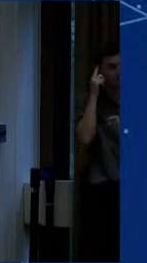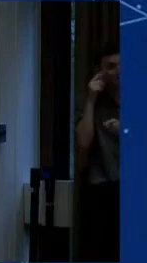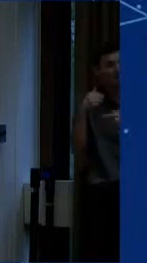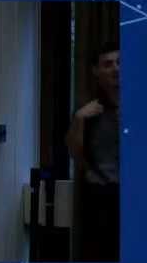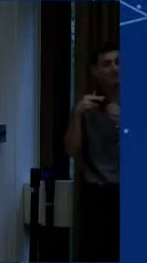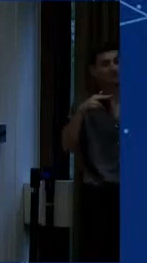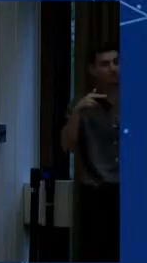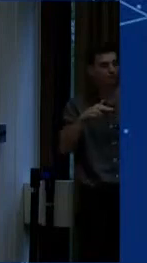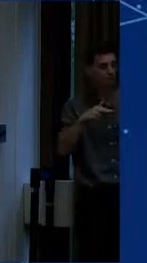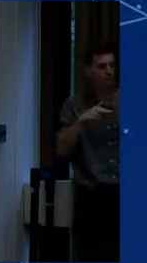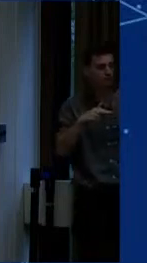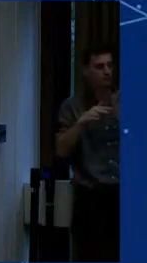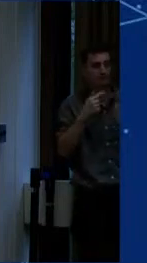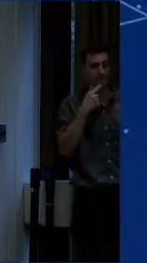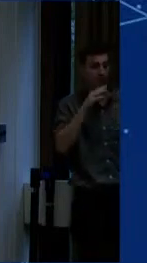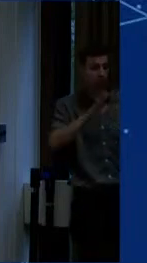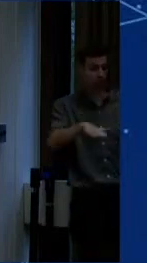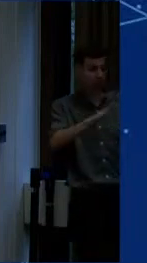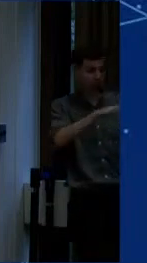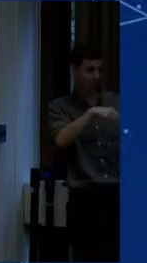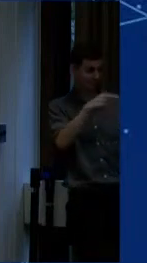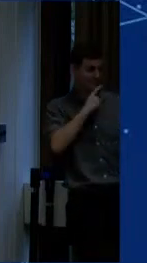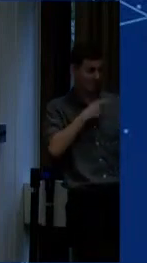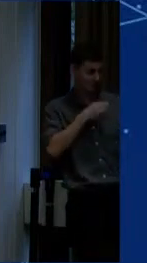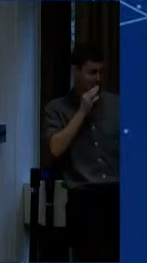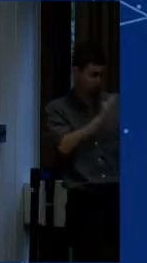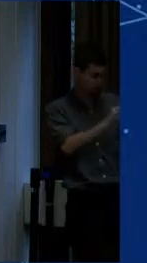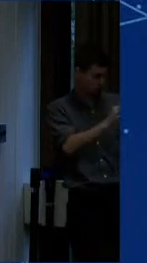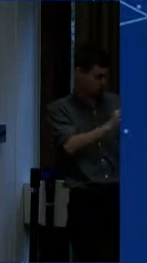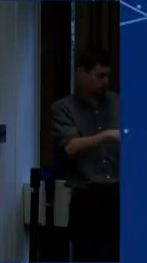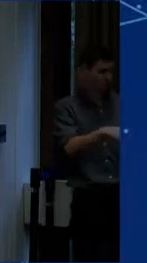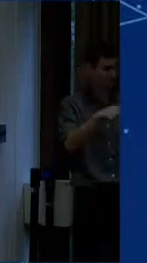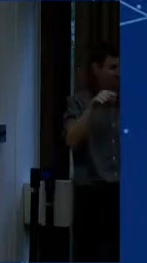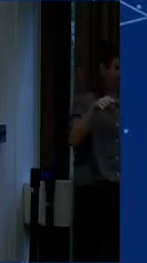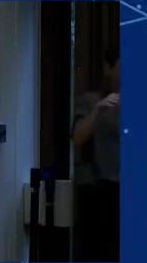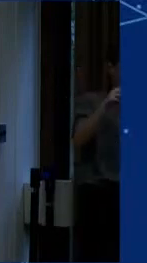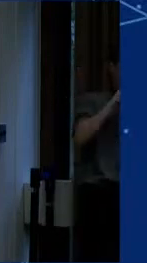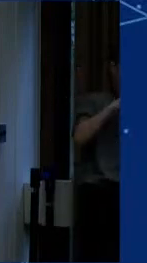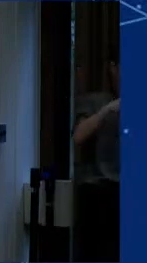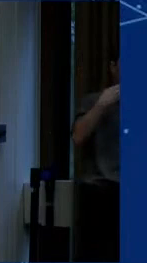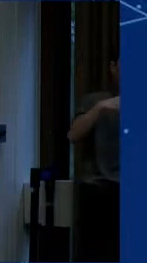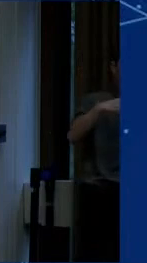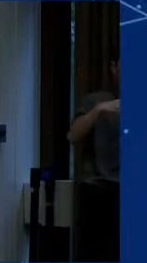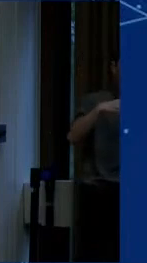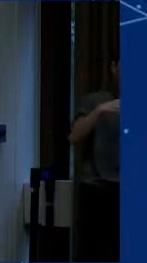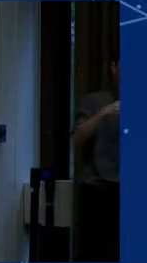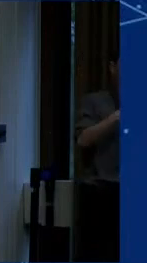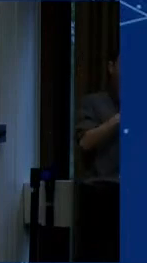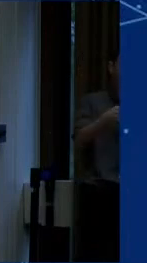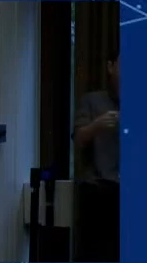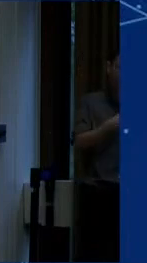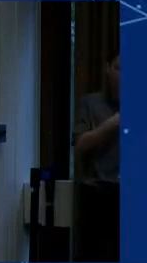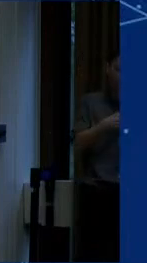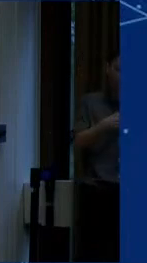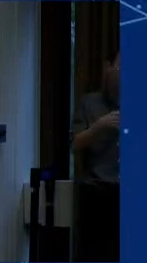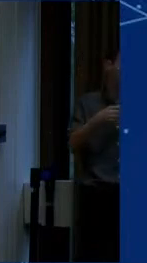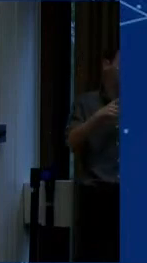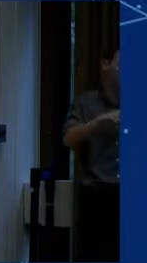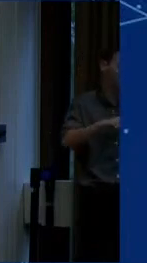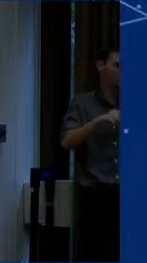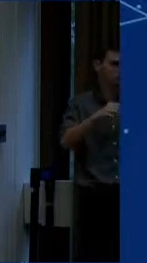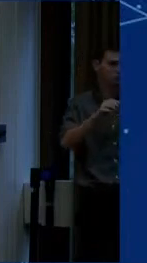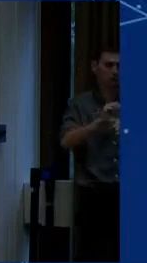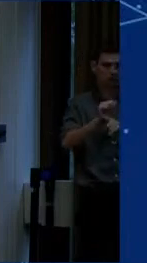says, this answer is a good answer. This answer is a bad answer. Can the good, bad, bring me up to whatever the program is trying to